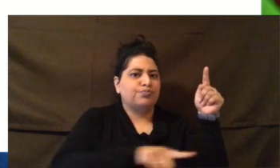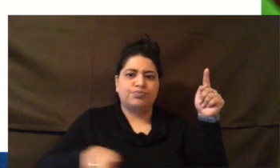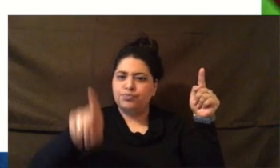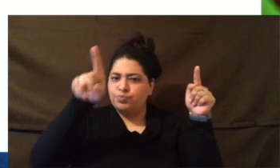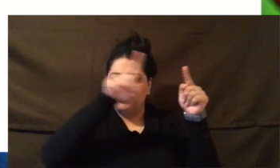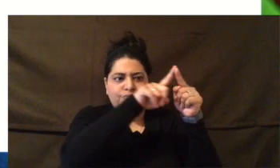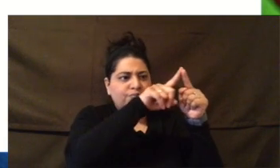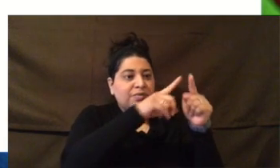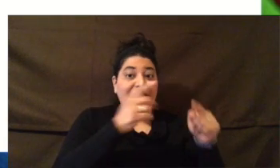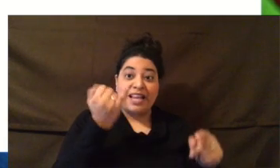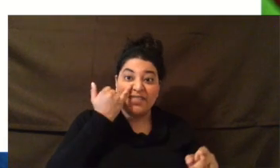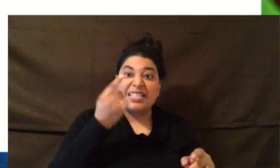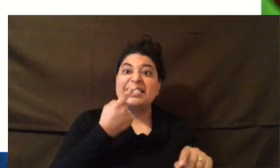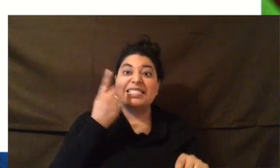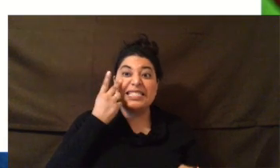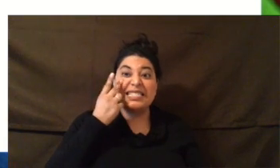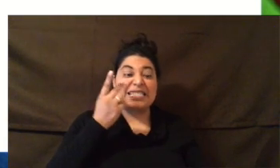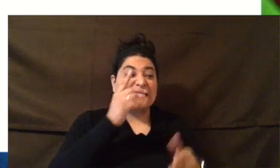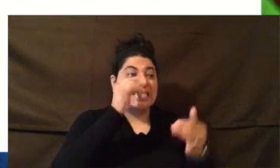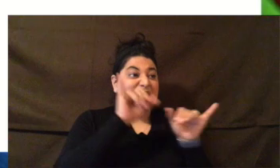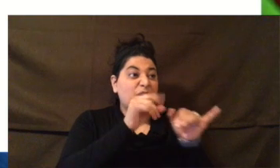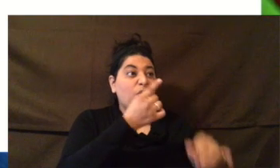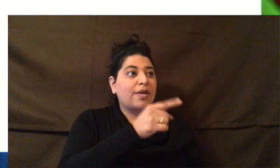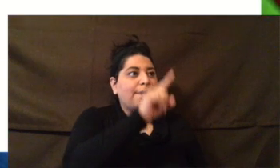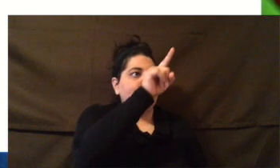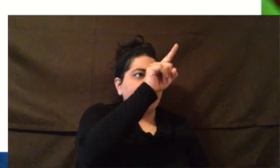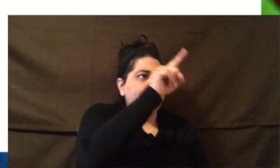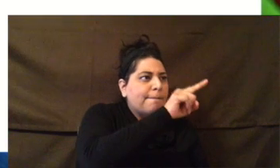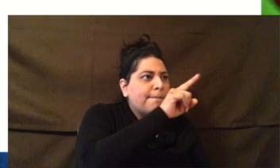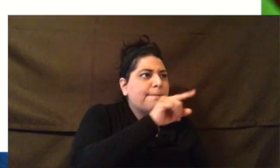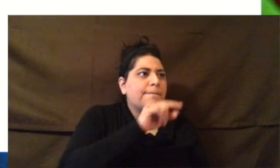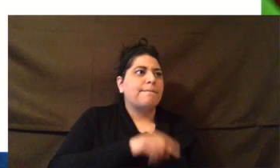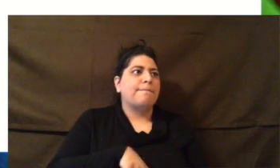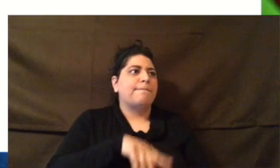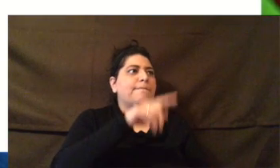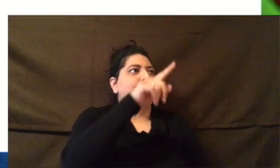mark all the size 1 shoes, okay? So let's go ahead and do that.